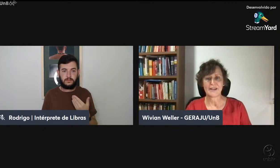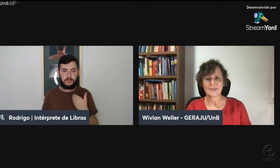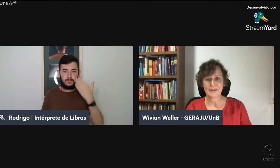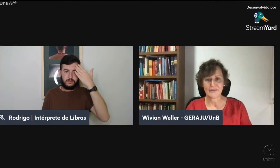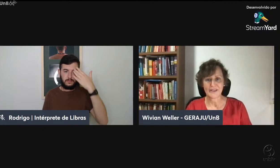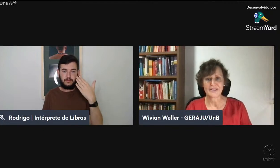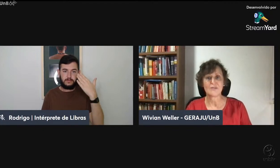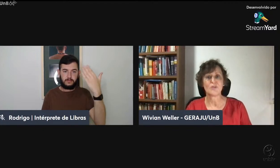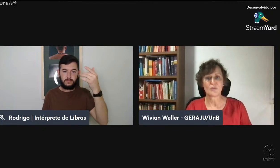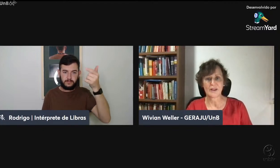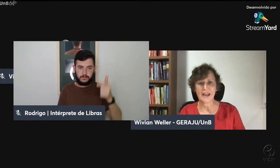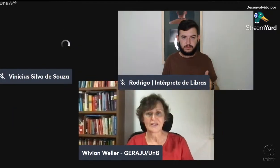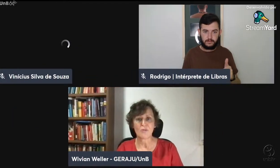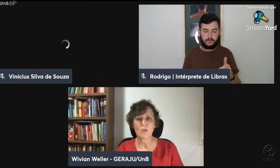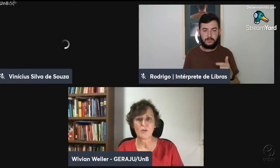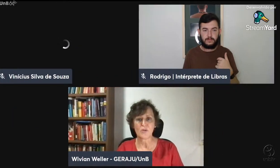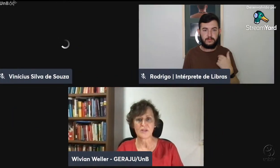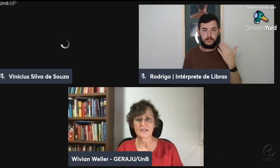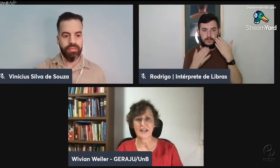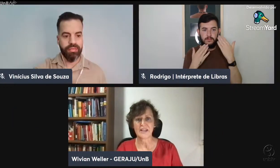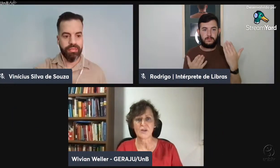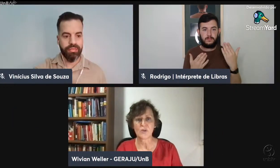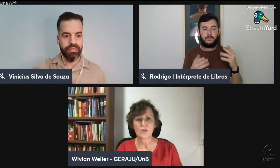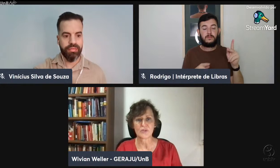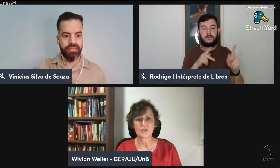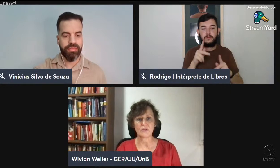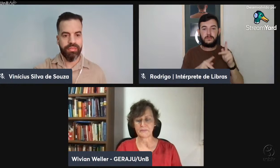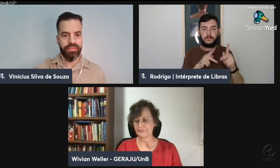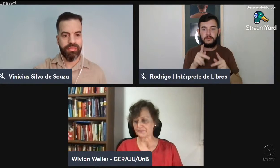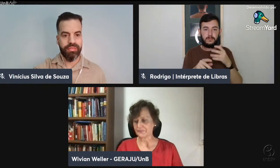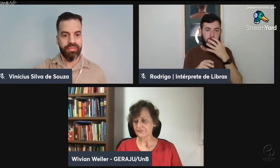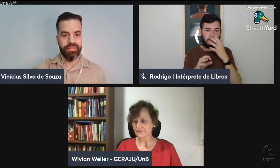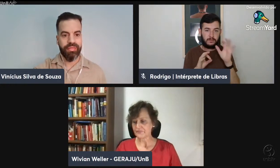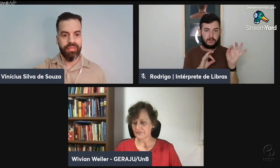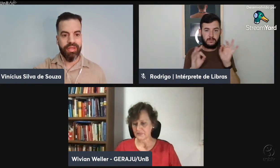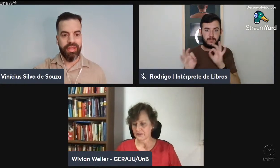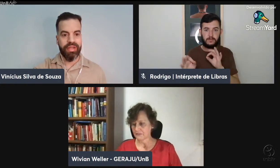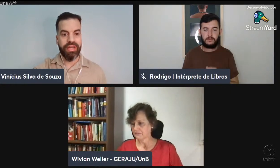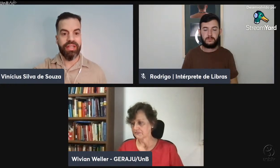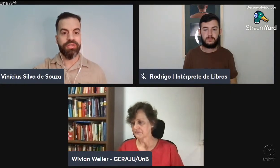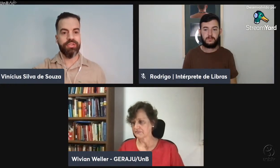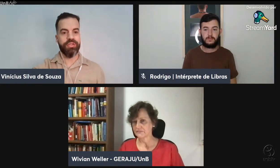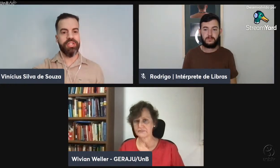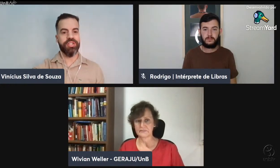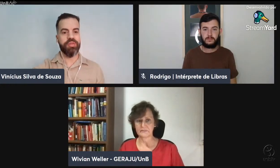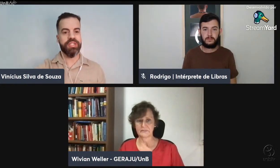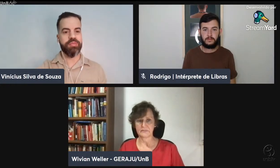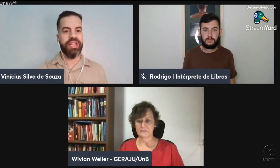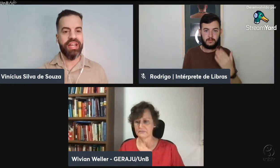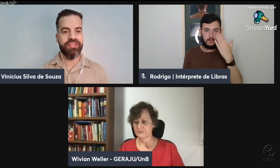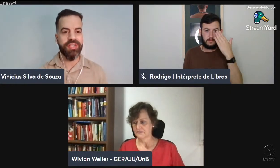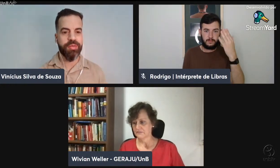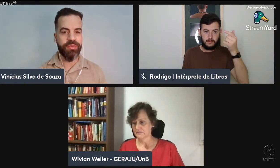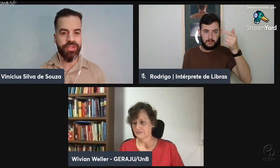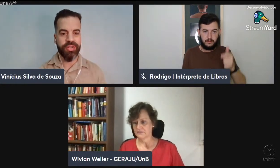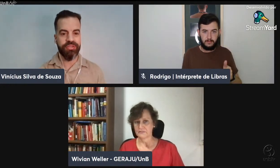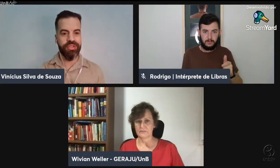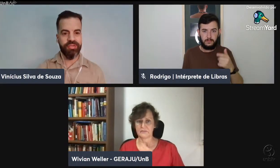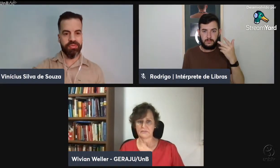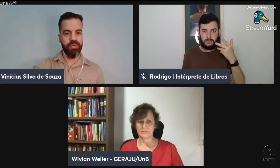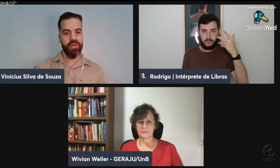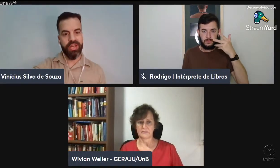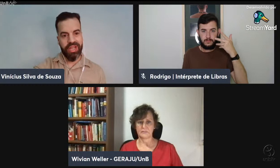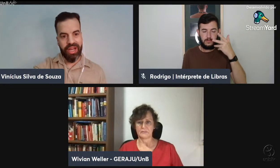obrigada mais uma vez e muito obrigada ao público que está aqui conosco. Grato novamente pelas palavras,